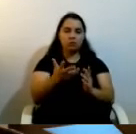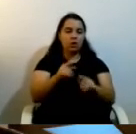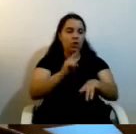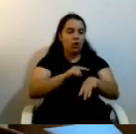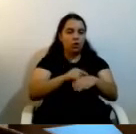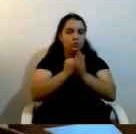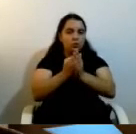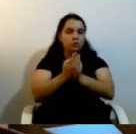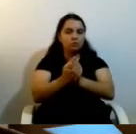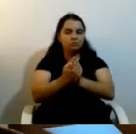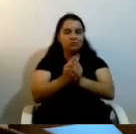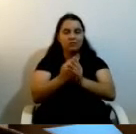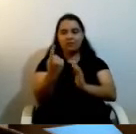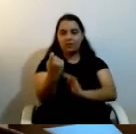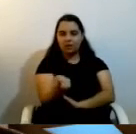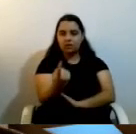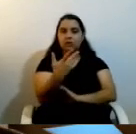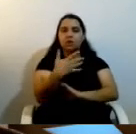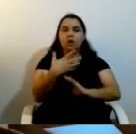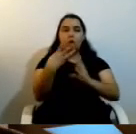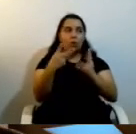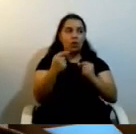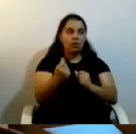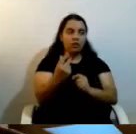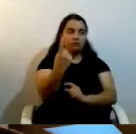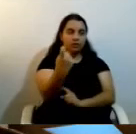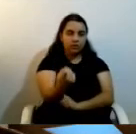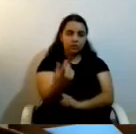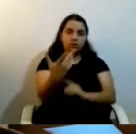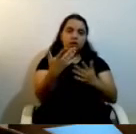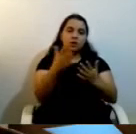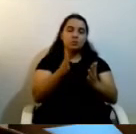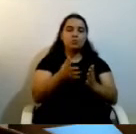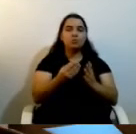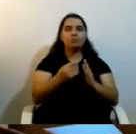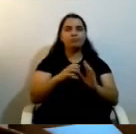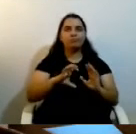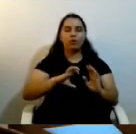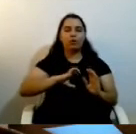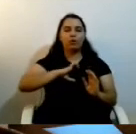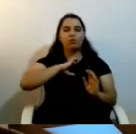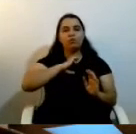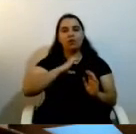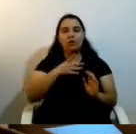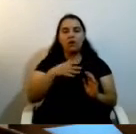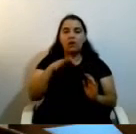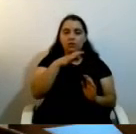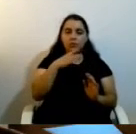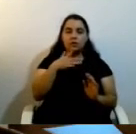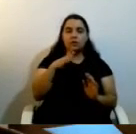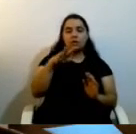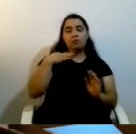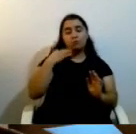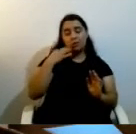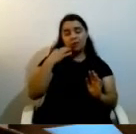quality, people have to rely on family and volunteers. We will have to